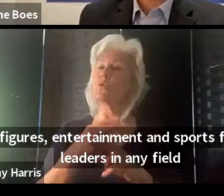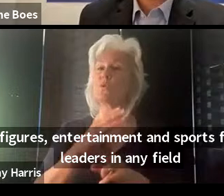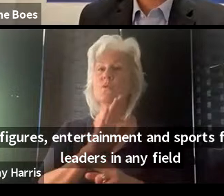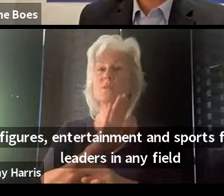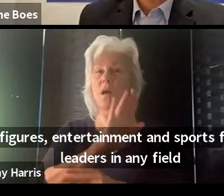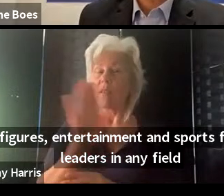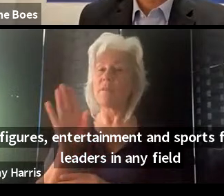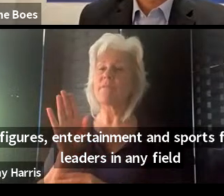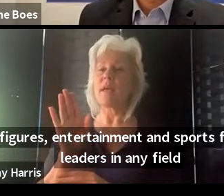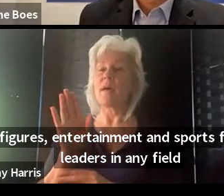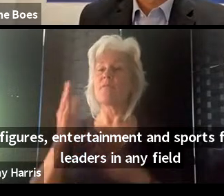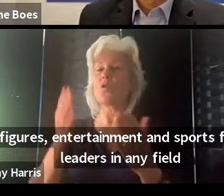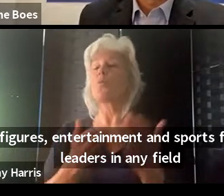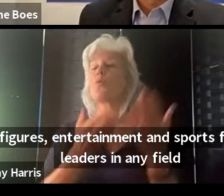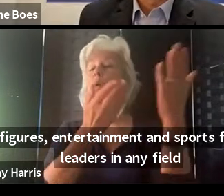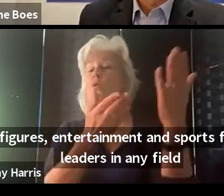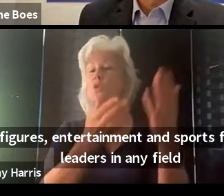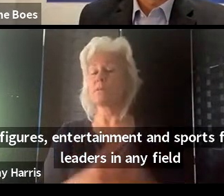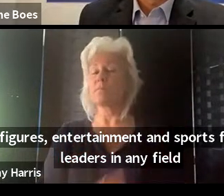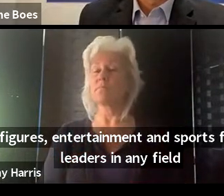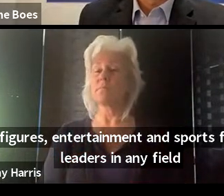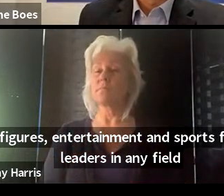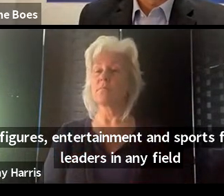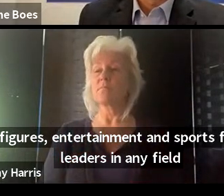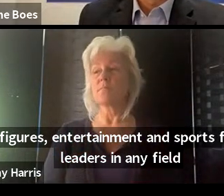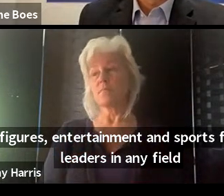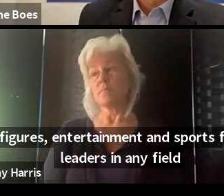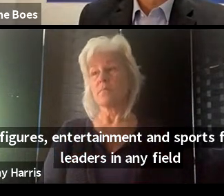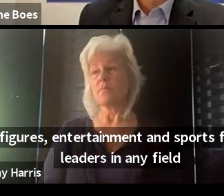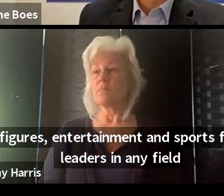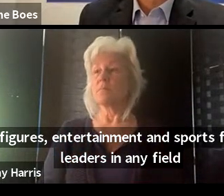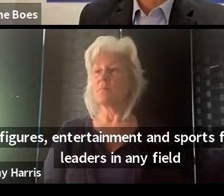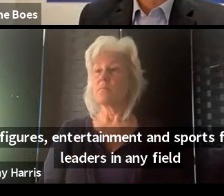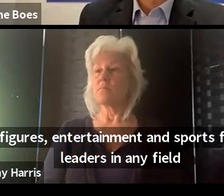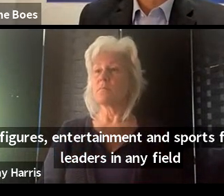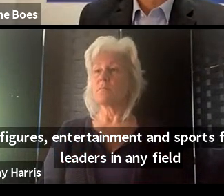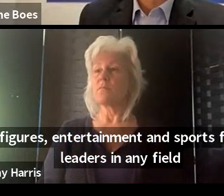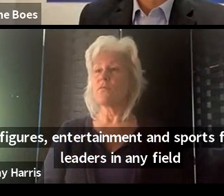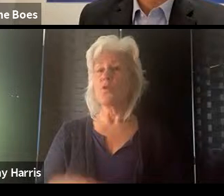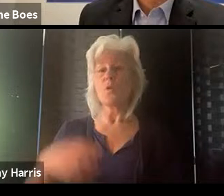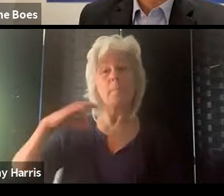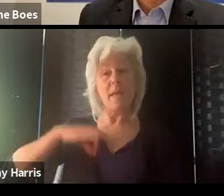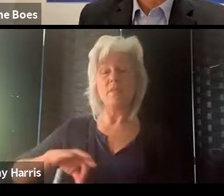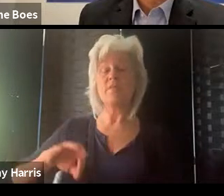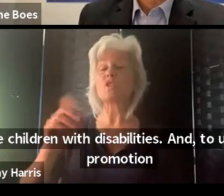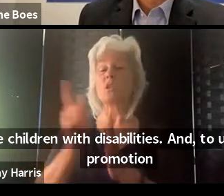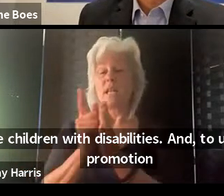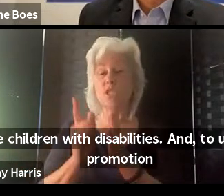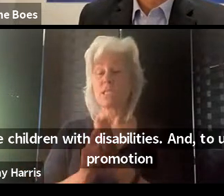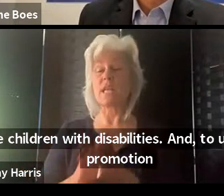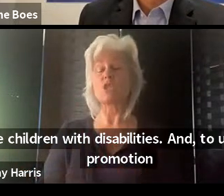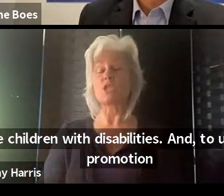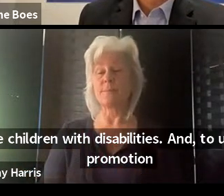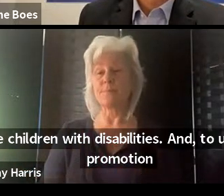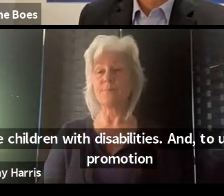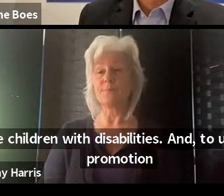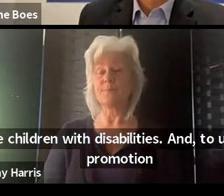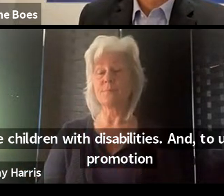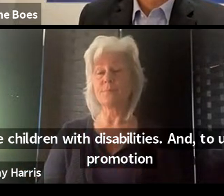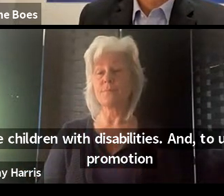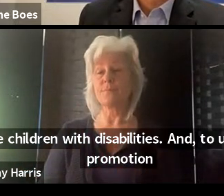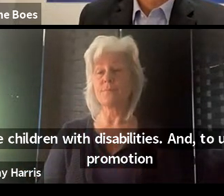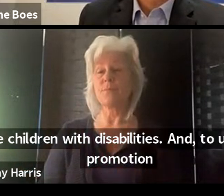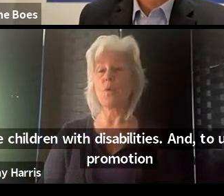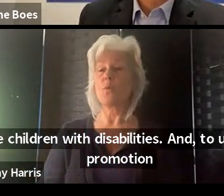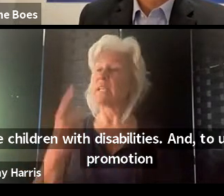for promotion to promote beneficial legislation. I think we need a single paid